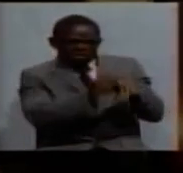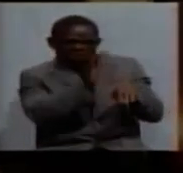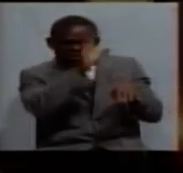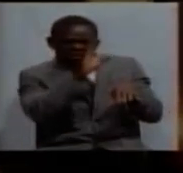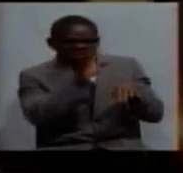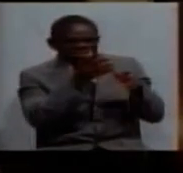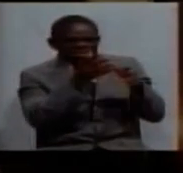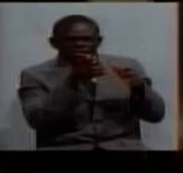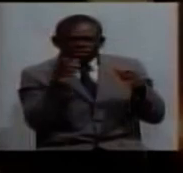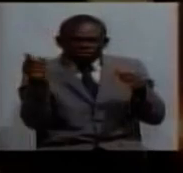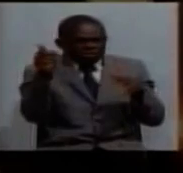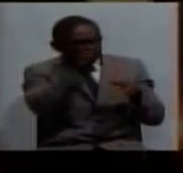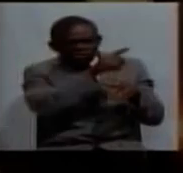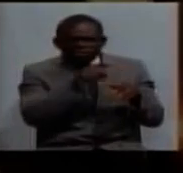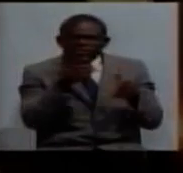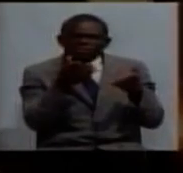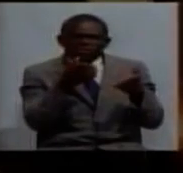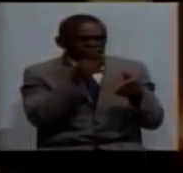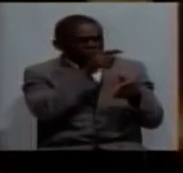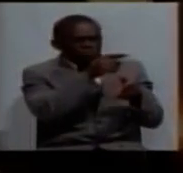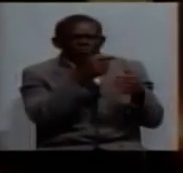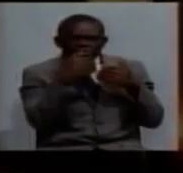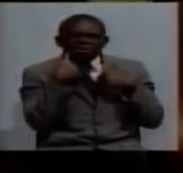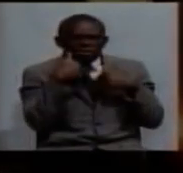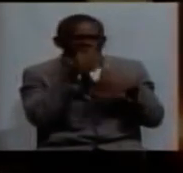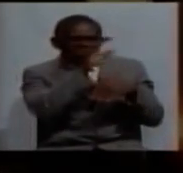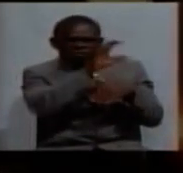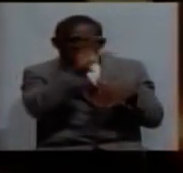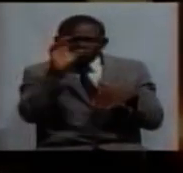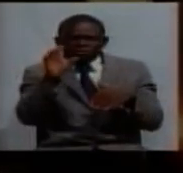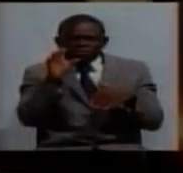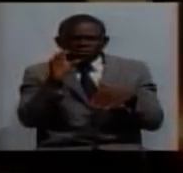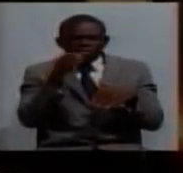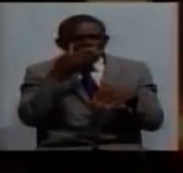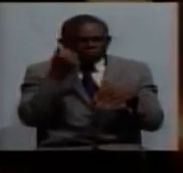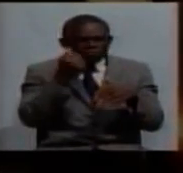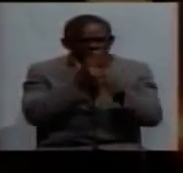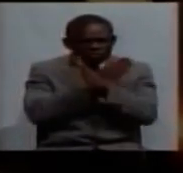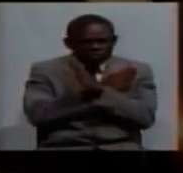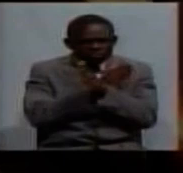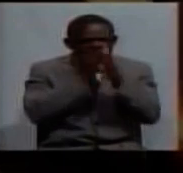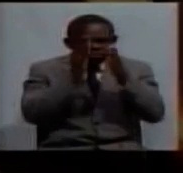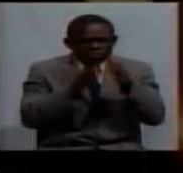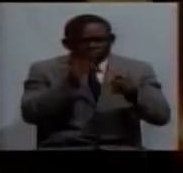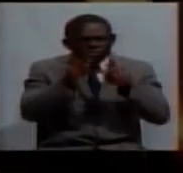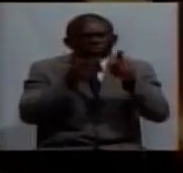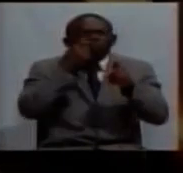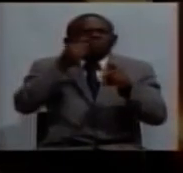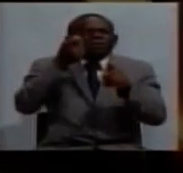the ordinary Zambian again understand, where you're coming from? Because for as long as this information